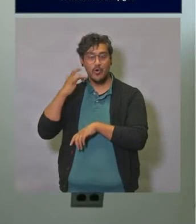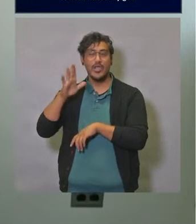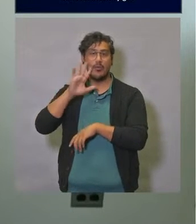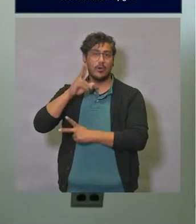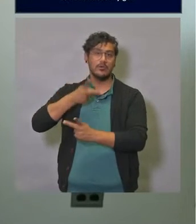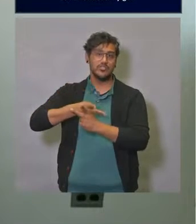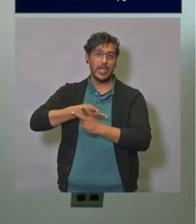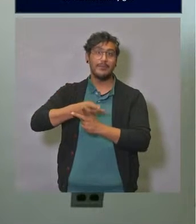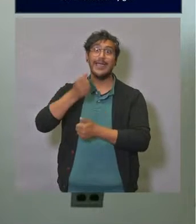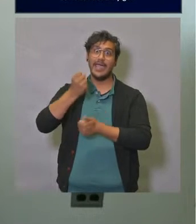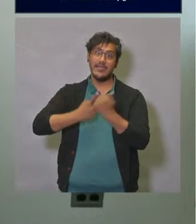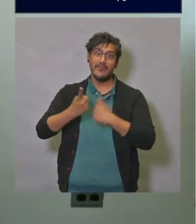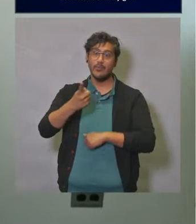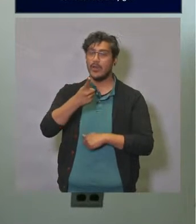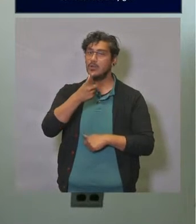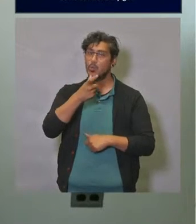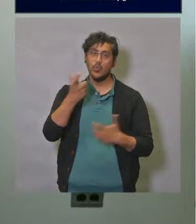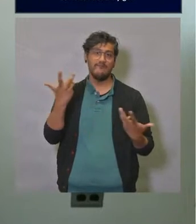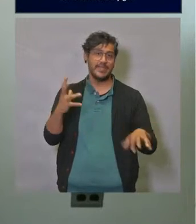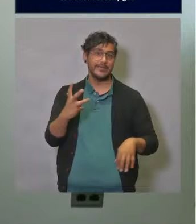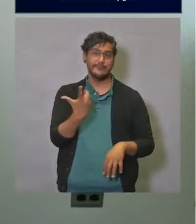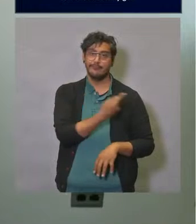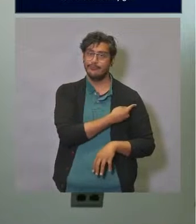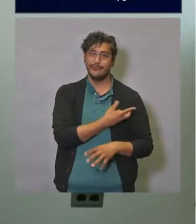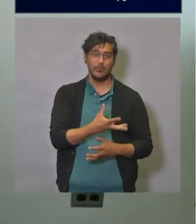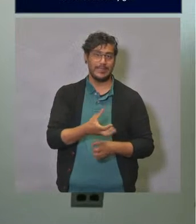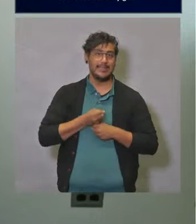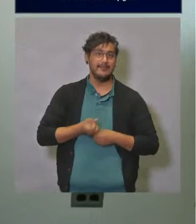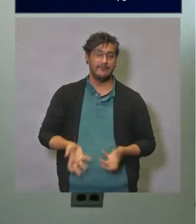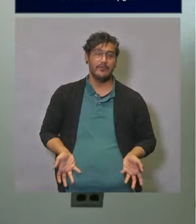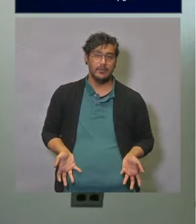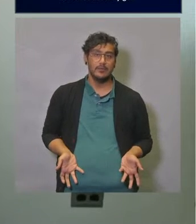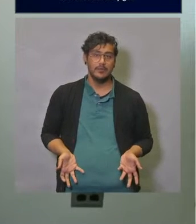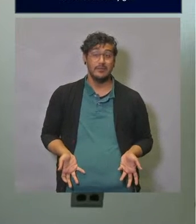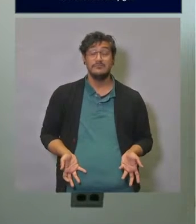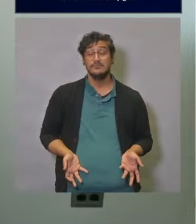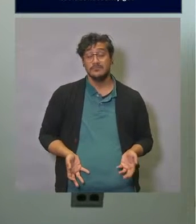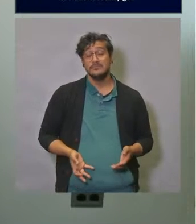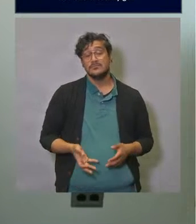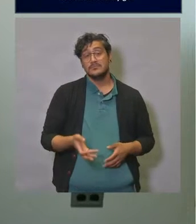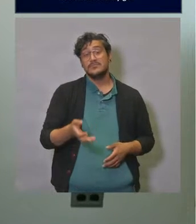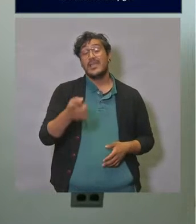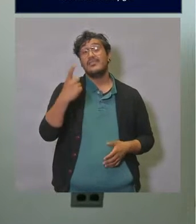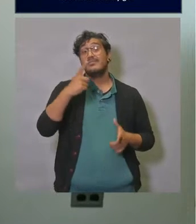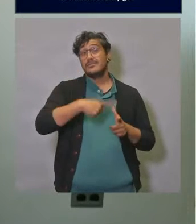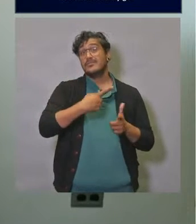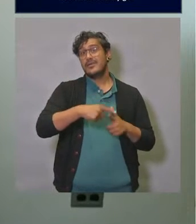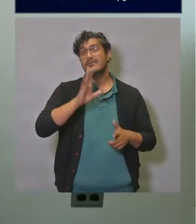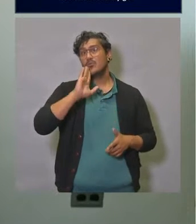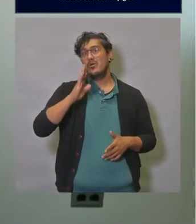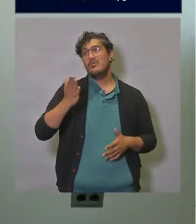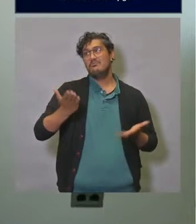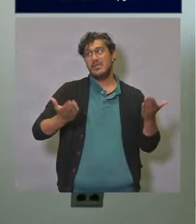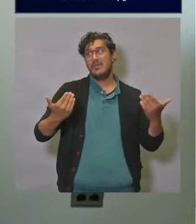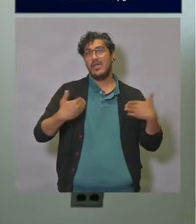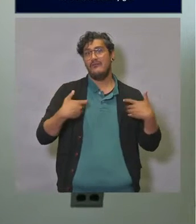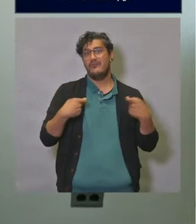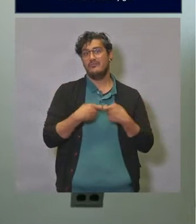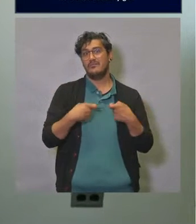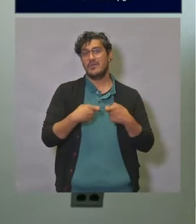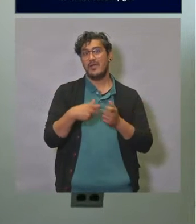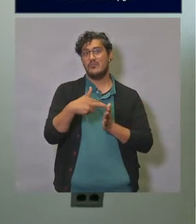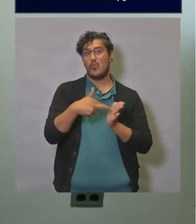vaccinated. And at some point, there'll probably be an electronic record that it's easy for folks to be able to